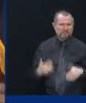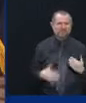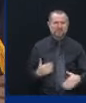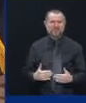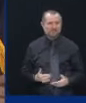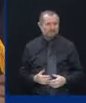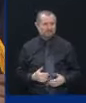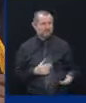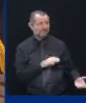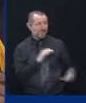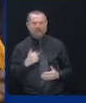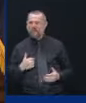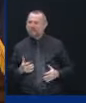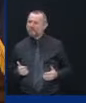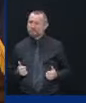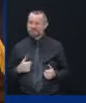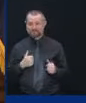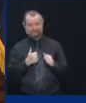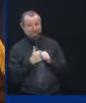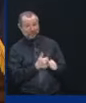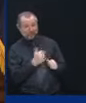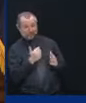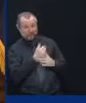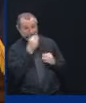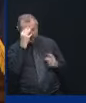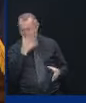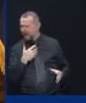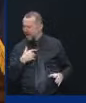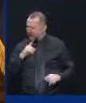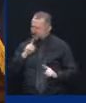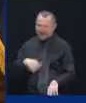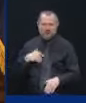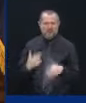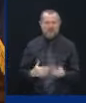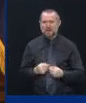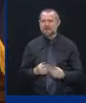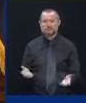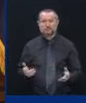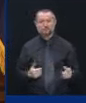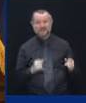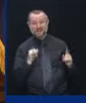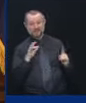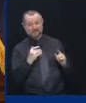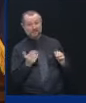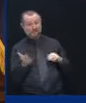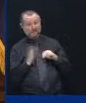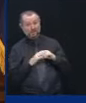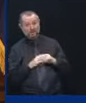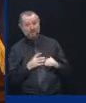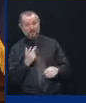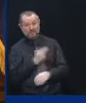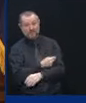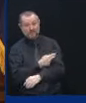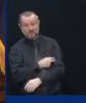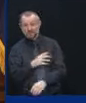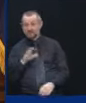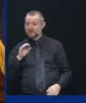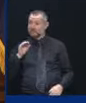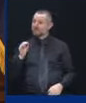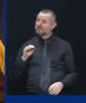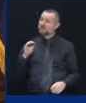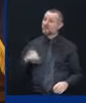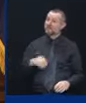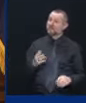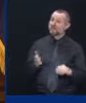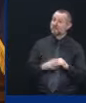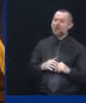that new information. And if our doses increase 5% tomorrow,